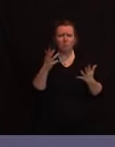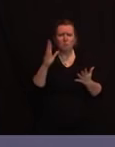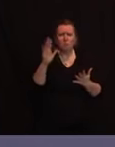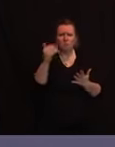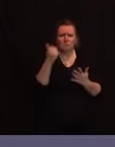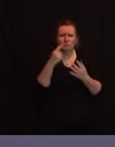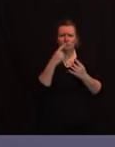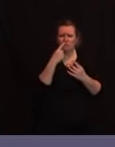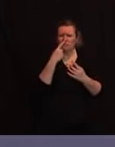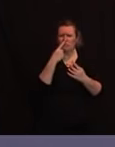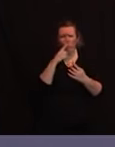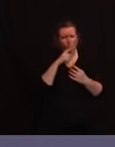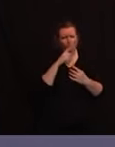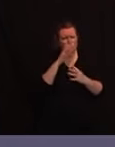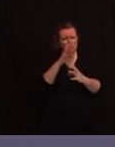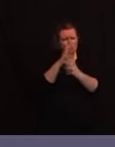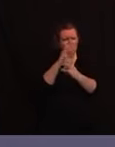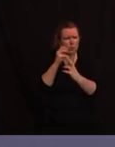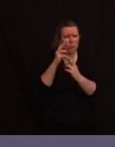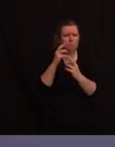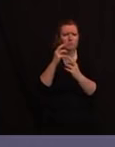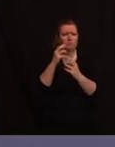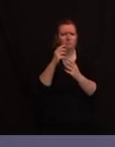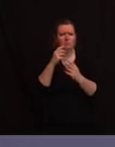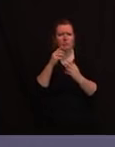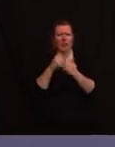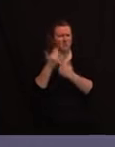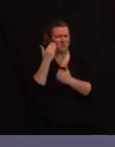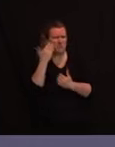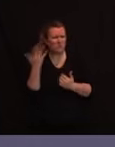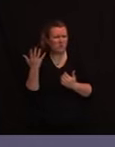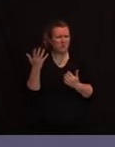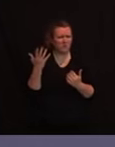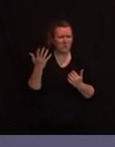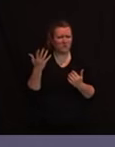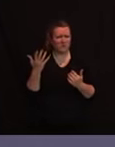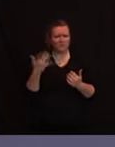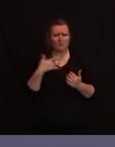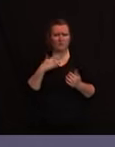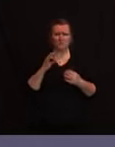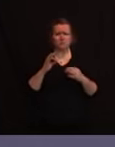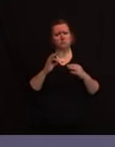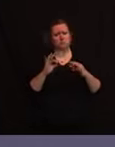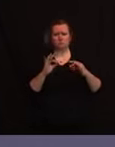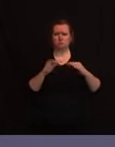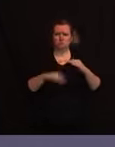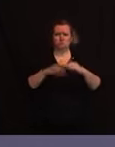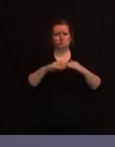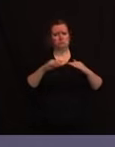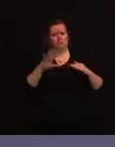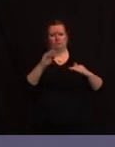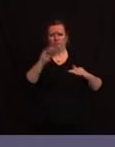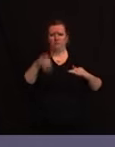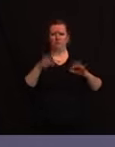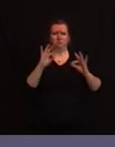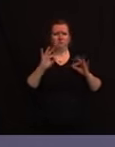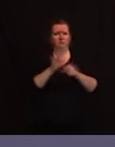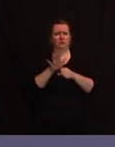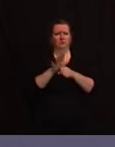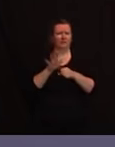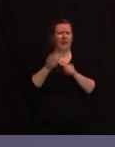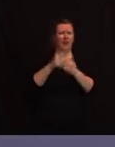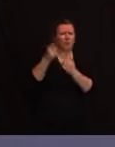limits? What metrics do you want to see before you ratchet things down again? And was there anything specific that prompted the decision to limit